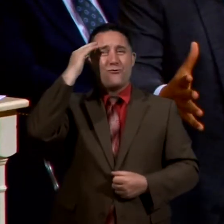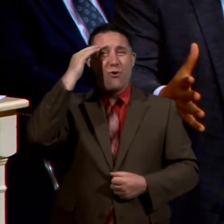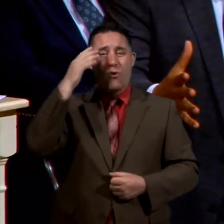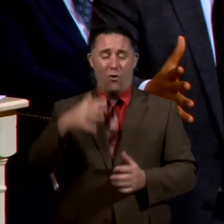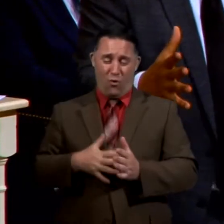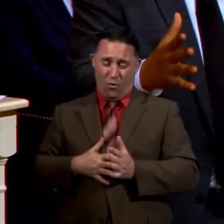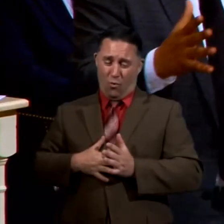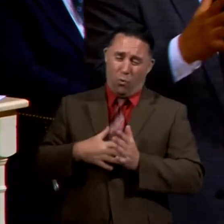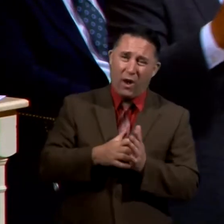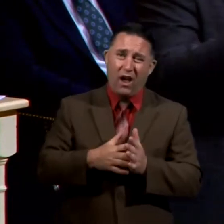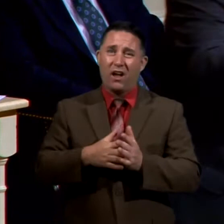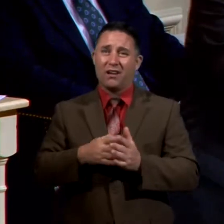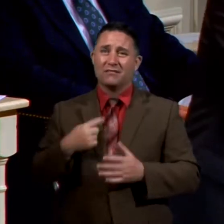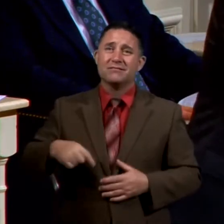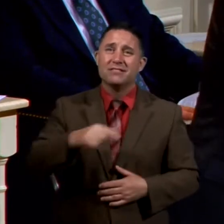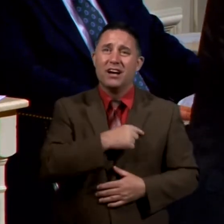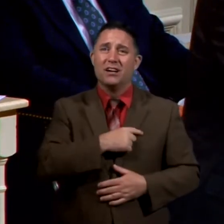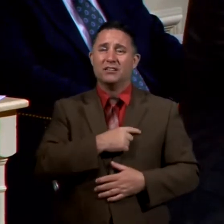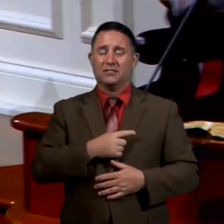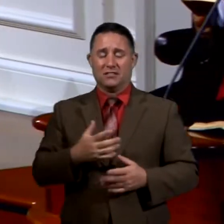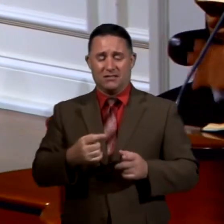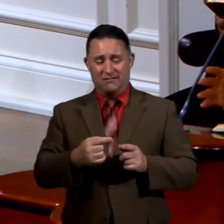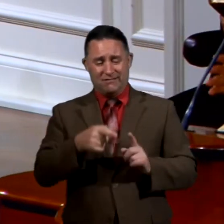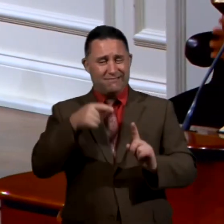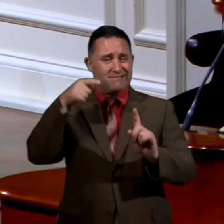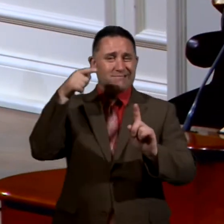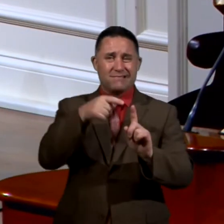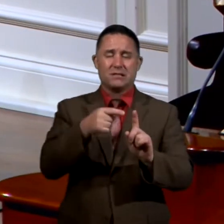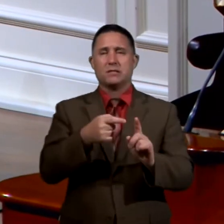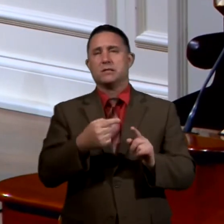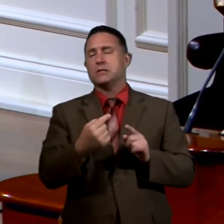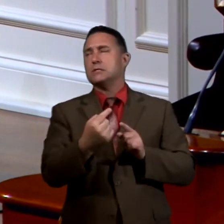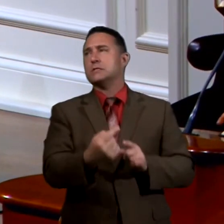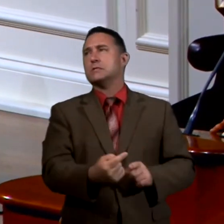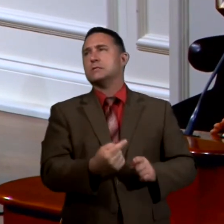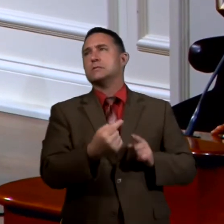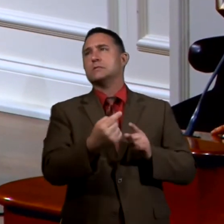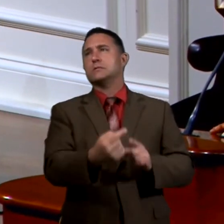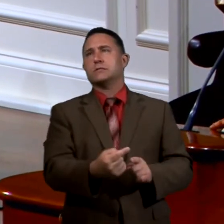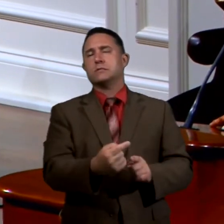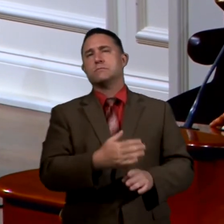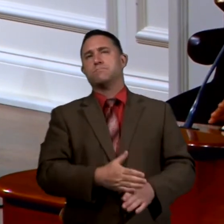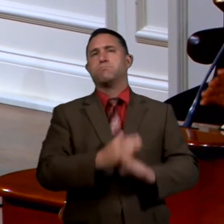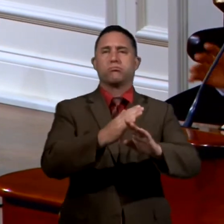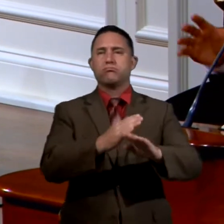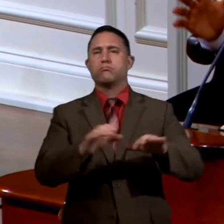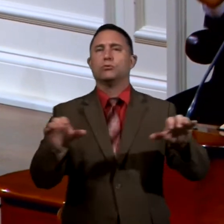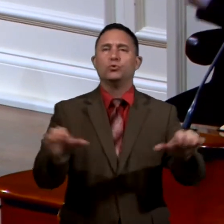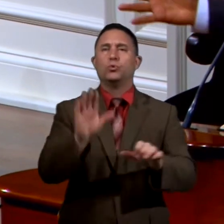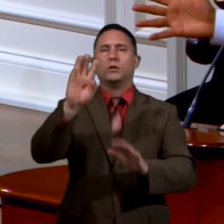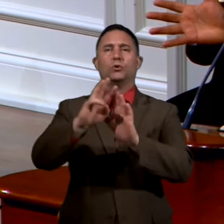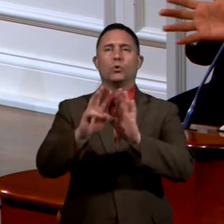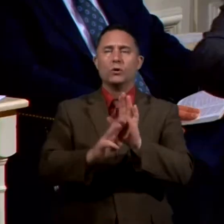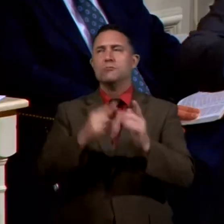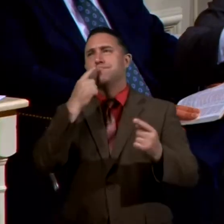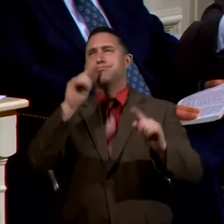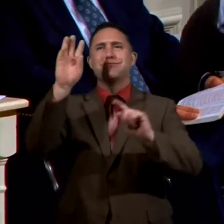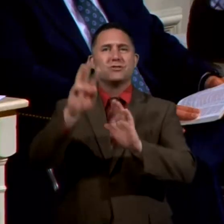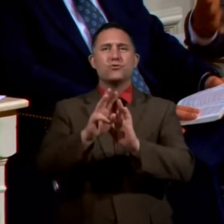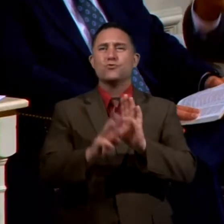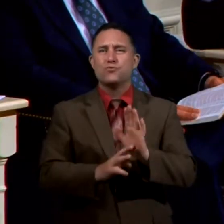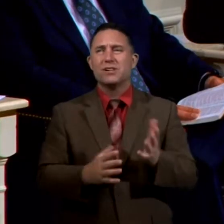greatest weakness, our greatest foe, the one thing that can keep us from completing his will and fulfilling his will